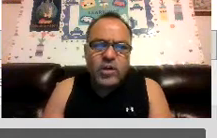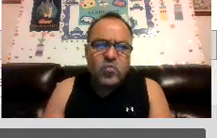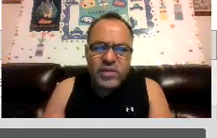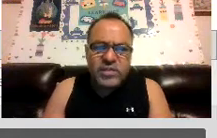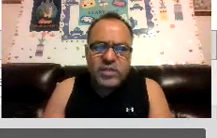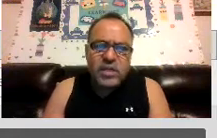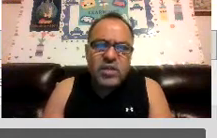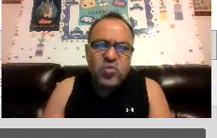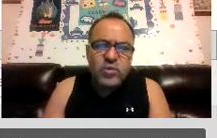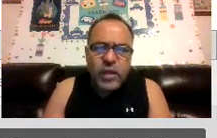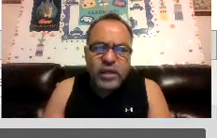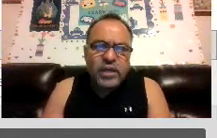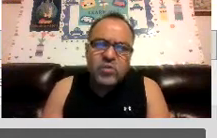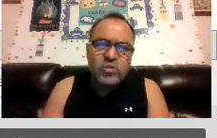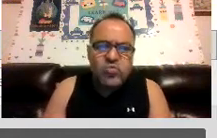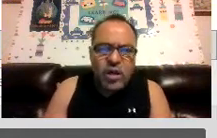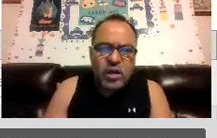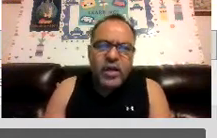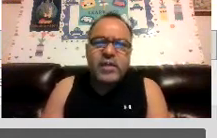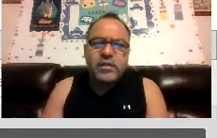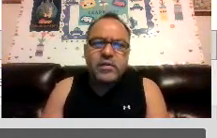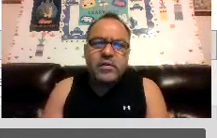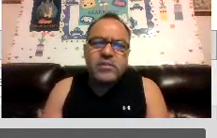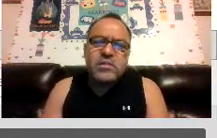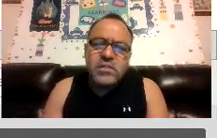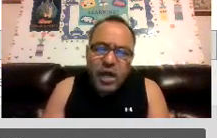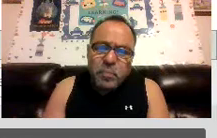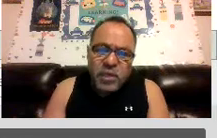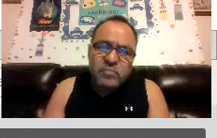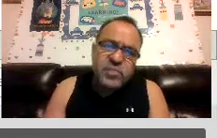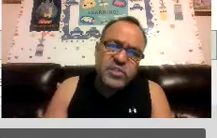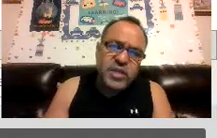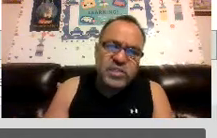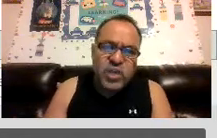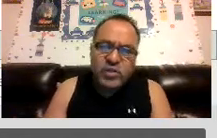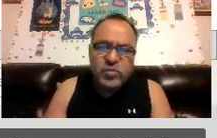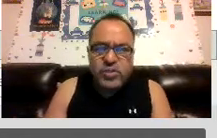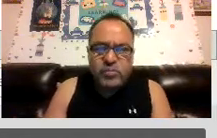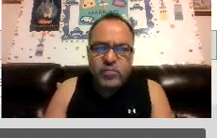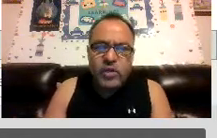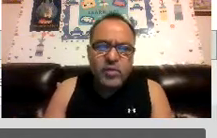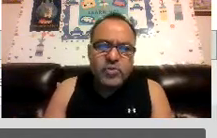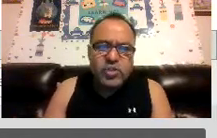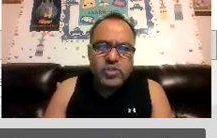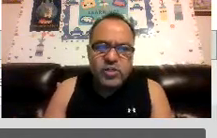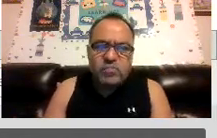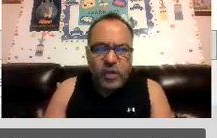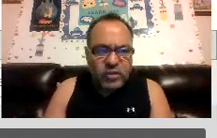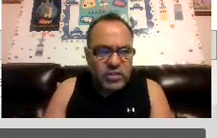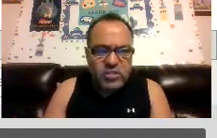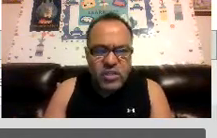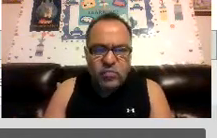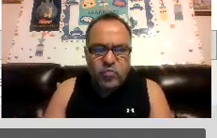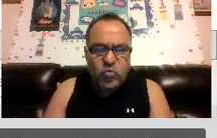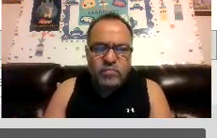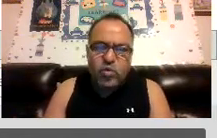and what it wasn't, and who was right and who was wrong. And "Stop it," Miss Yates shouted when she just couldn't bear to